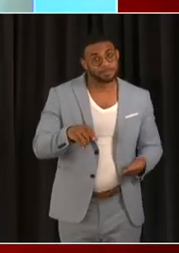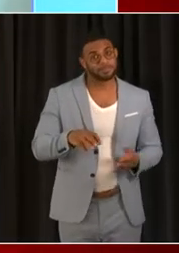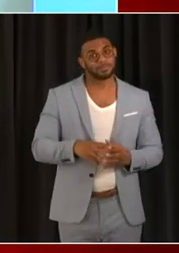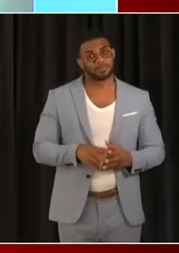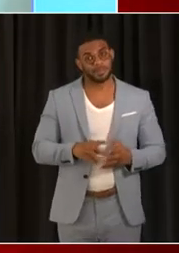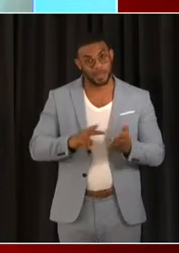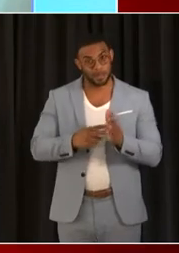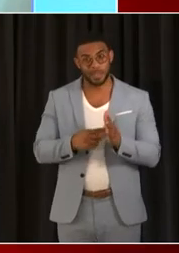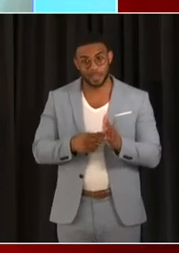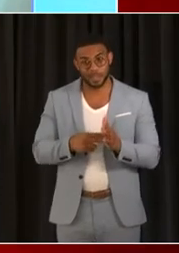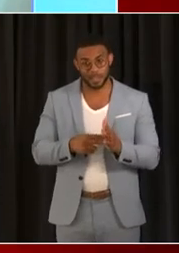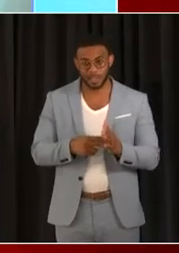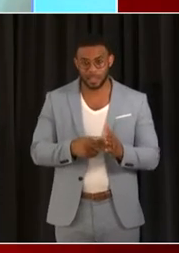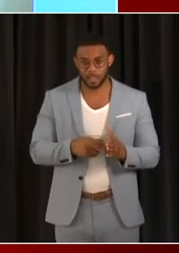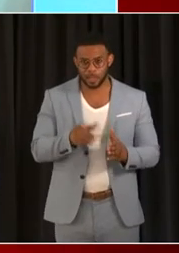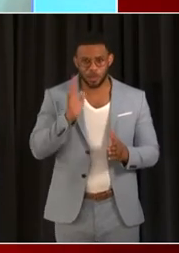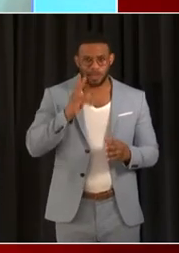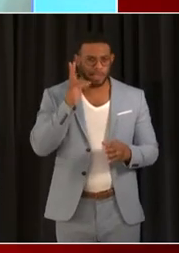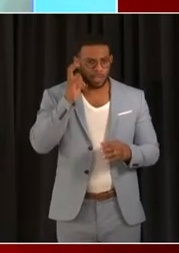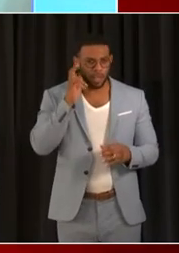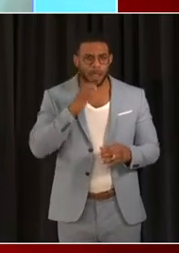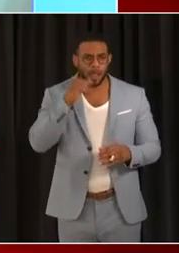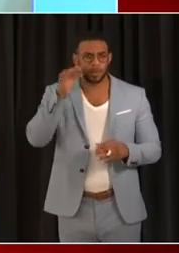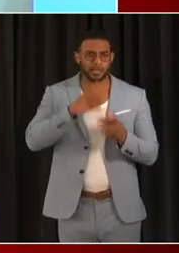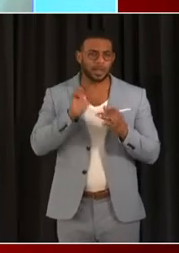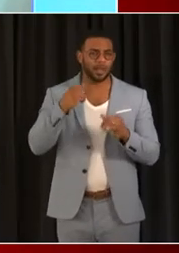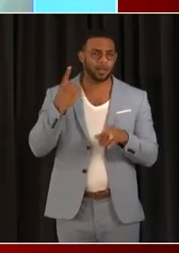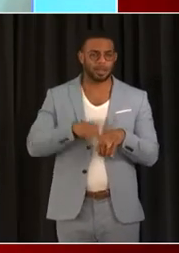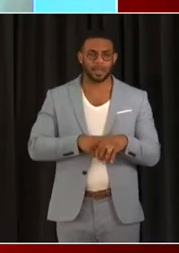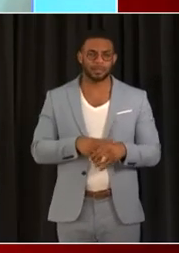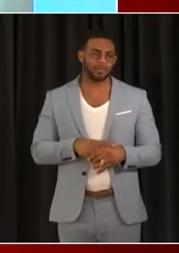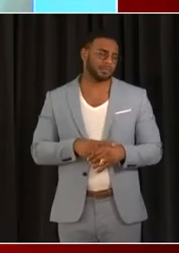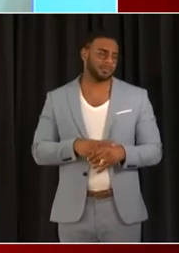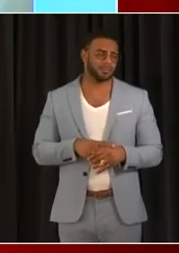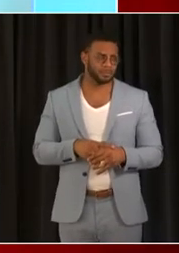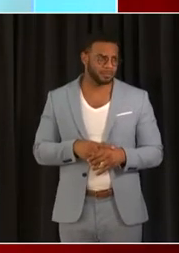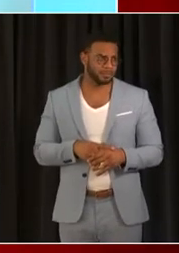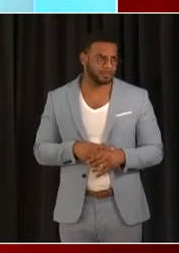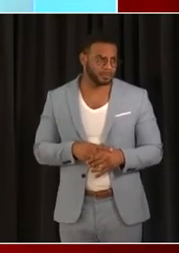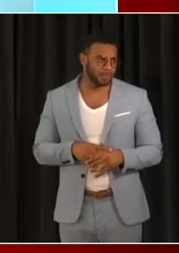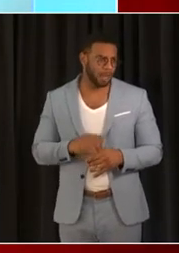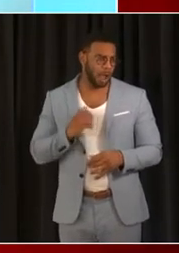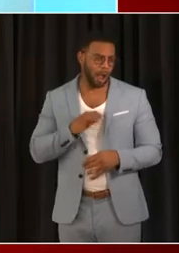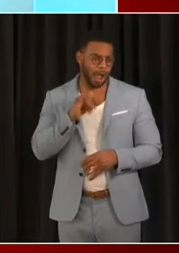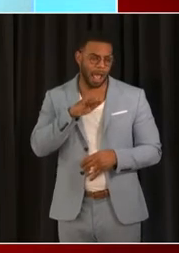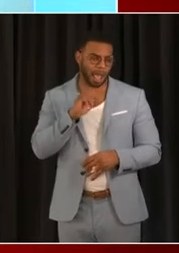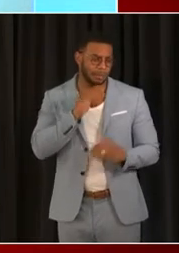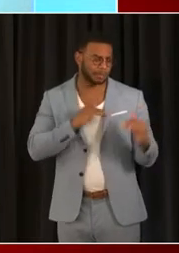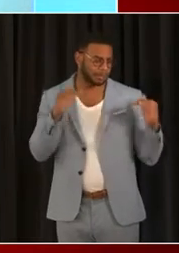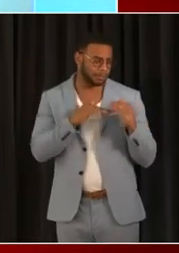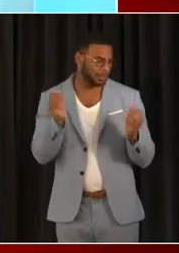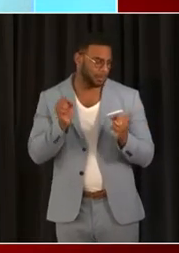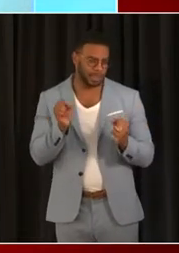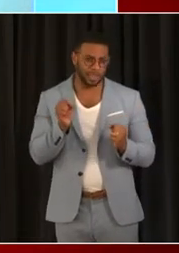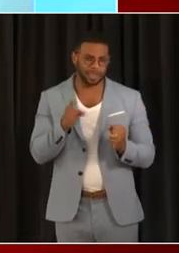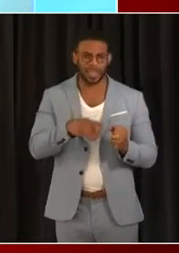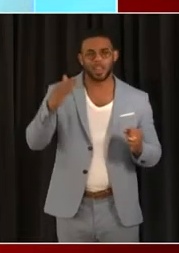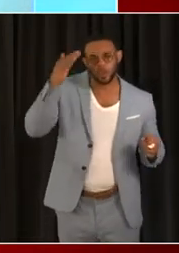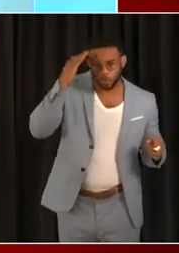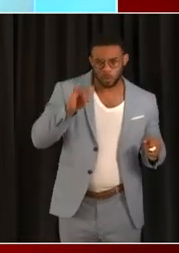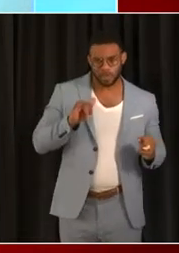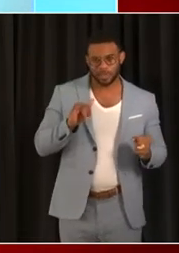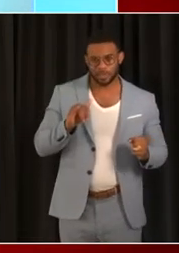the aggregate. Meaning, and you used to hear our elders say this all the time, our ice is just as cold. Because they